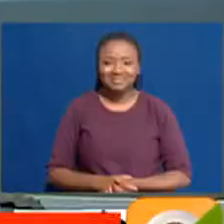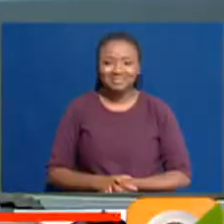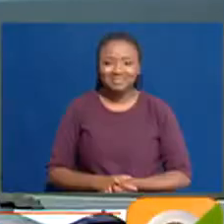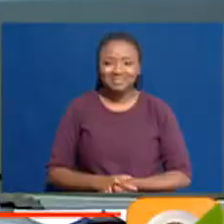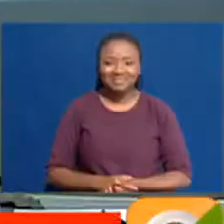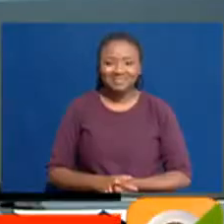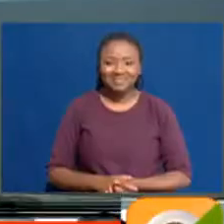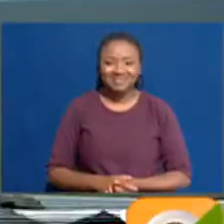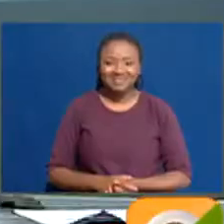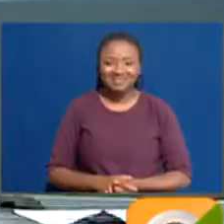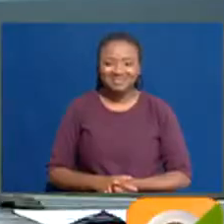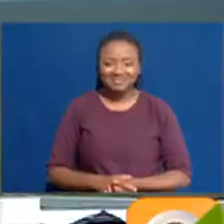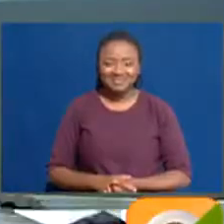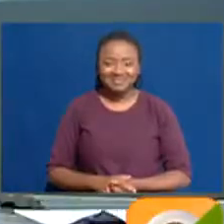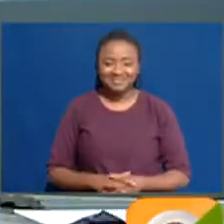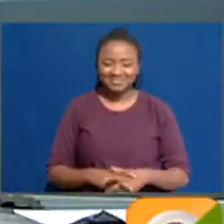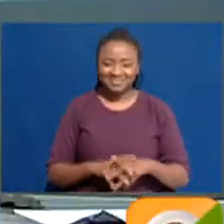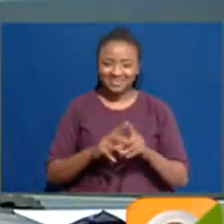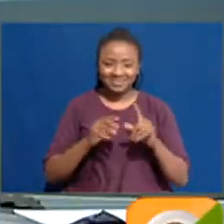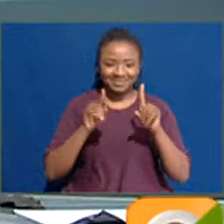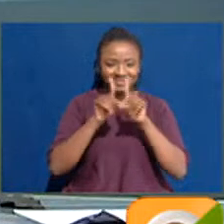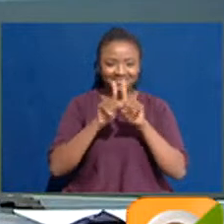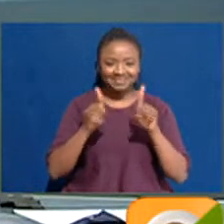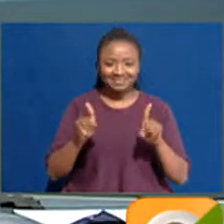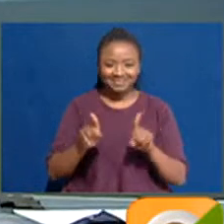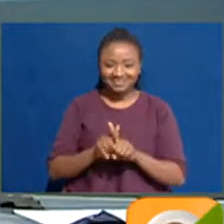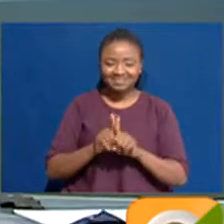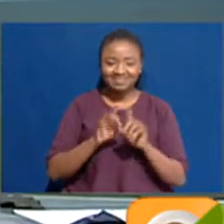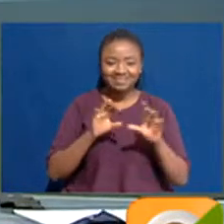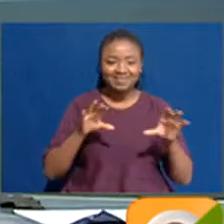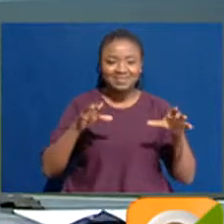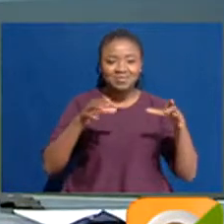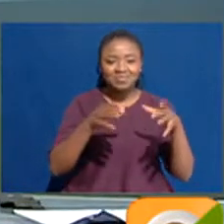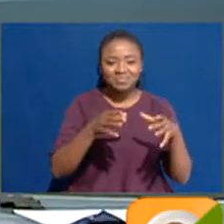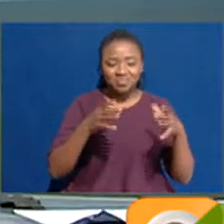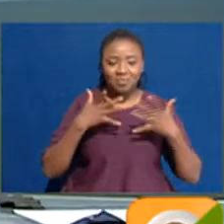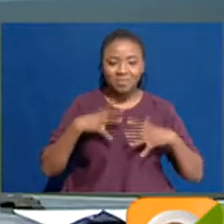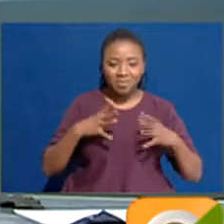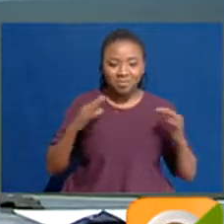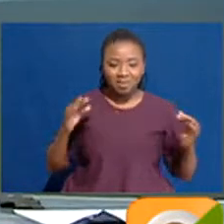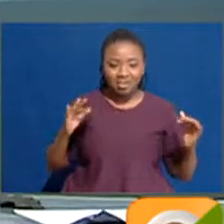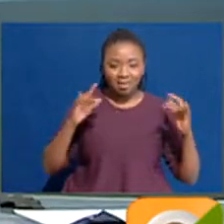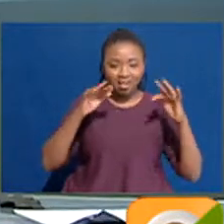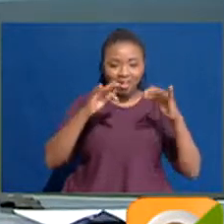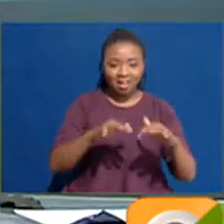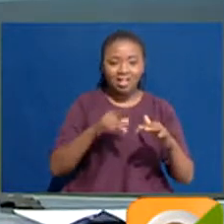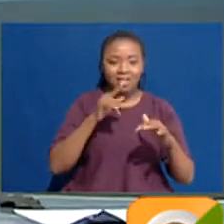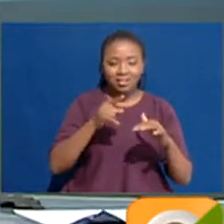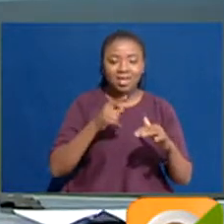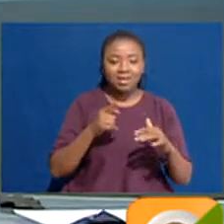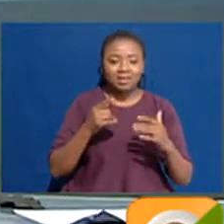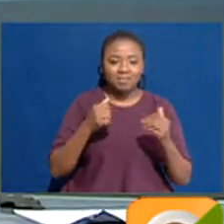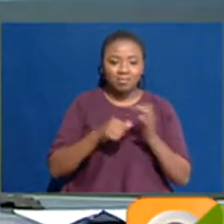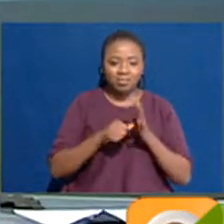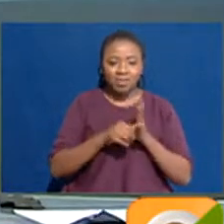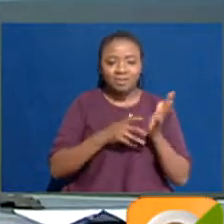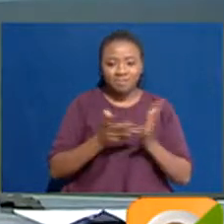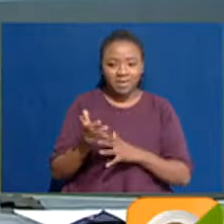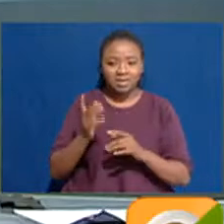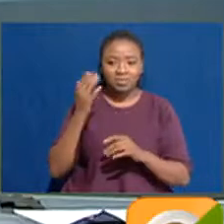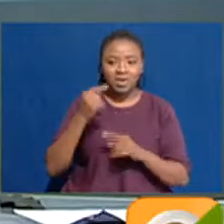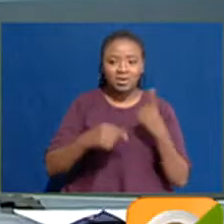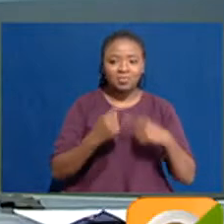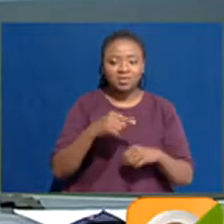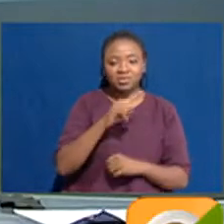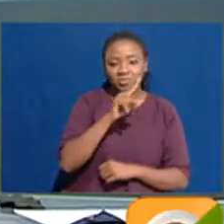Now, crowd trouble forced the abandonment of the FKF Division One playoff match between Zoo FC and Nairobi United. Nairobi